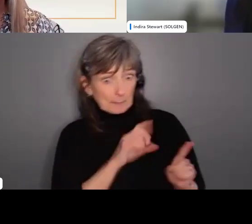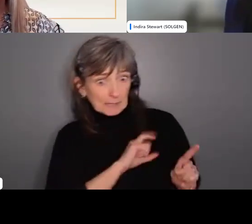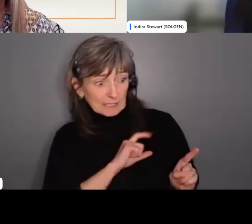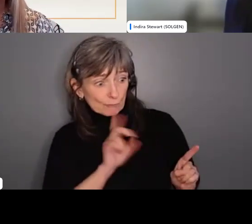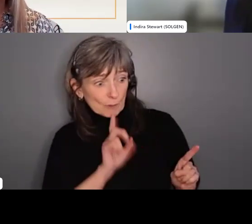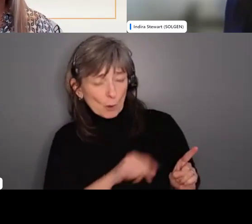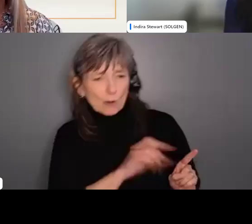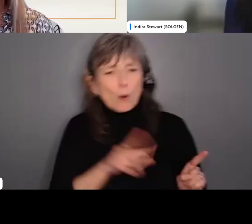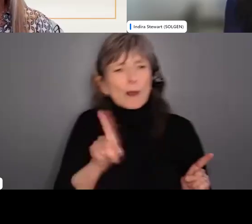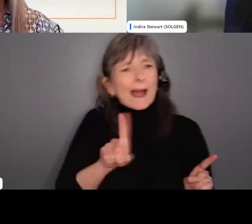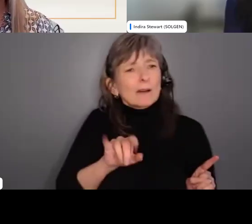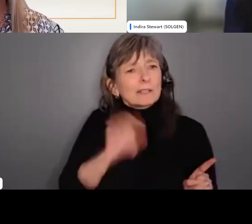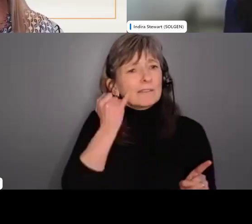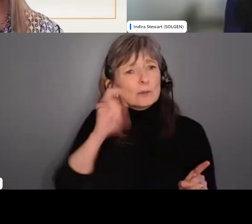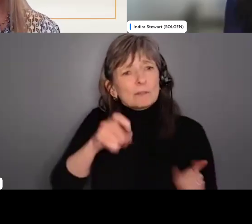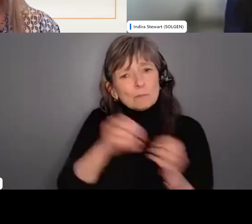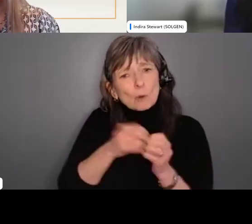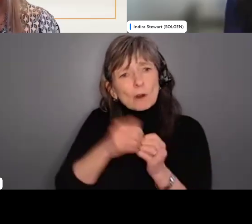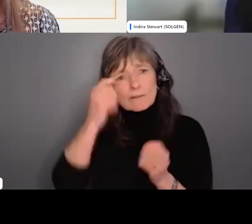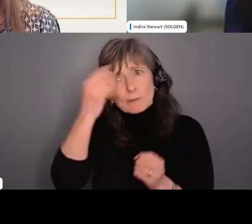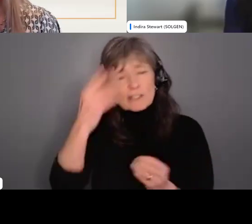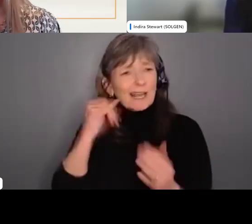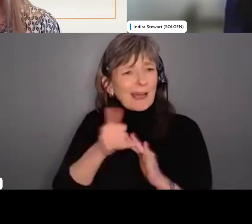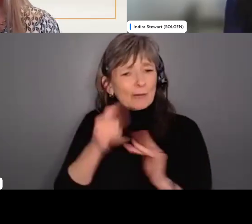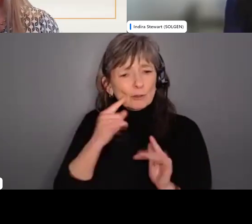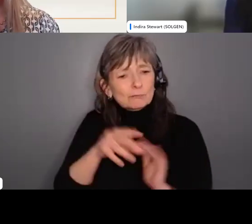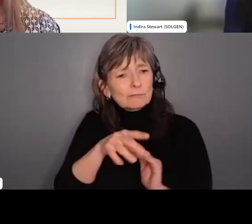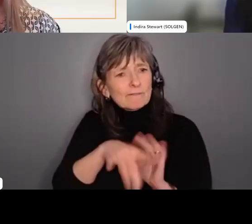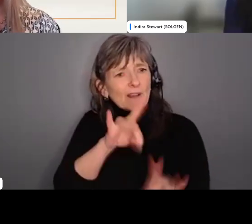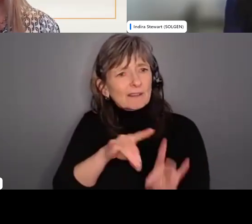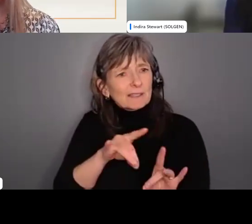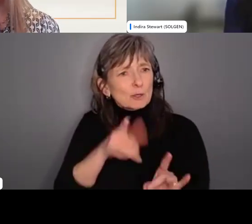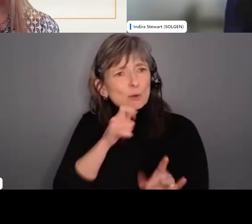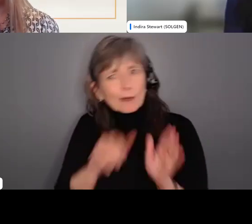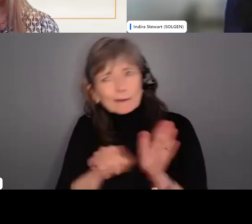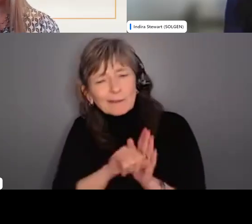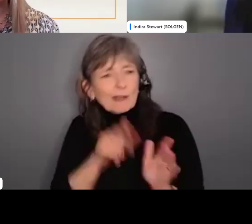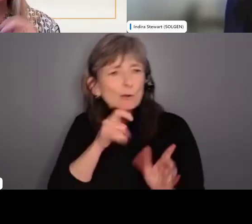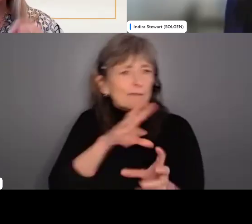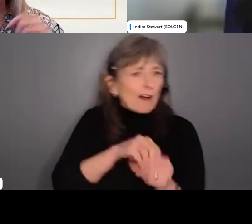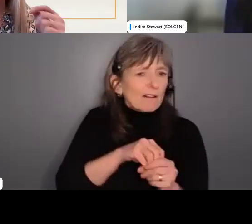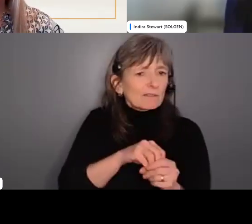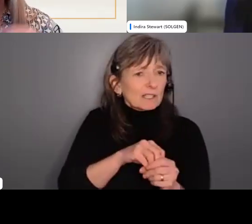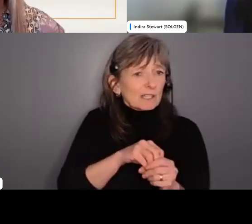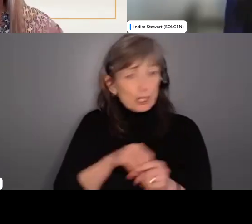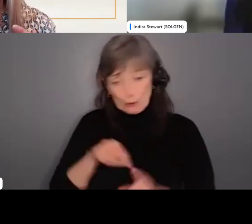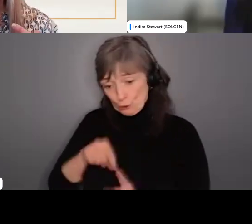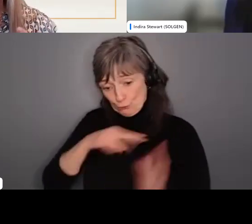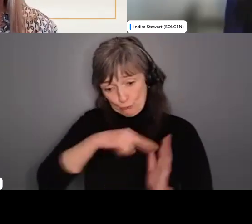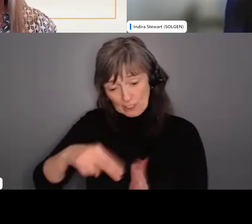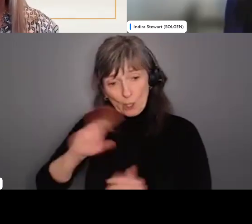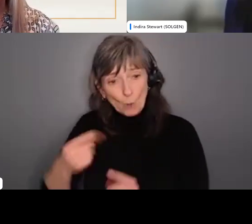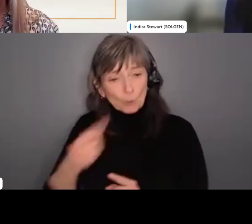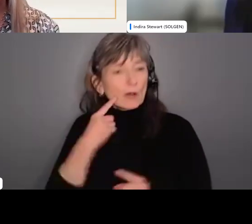identify different points of who could have been involved? Do you go outside the box and say someone bringing in